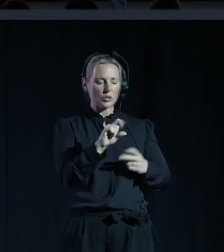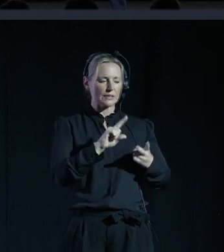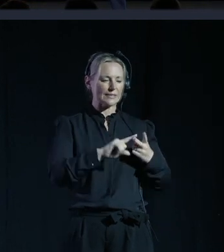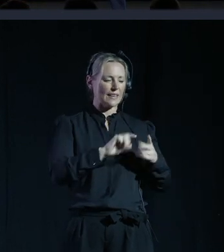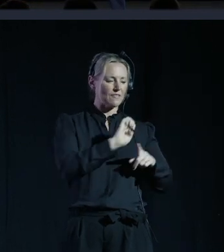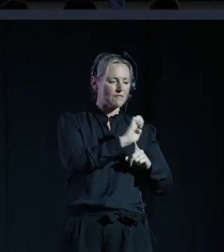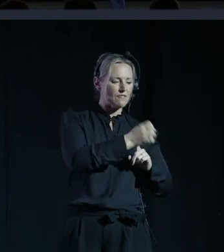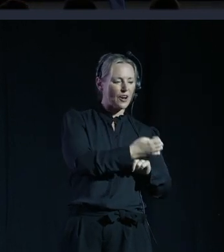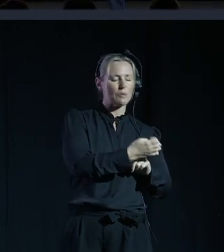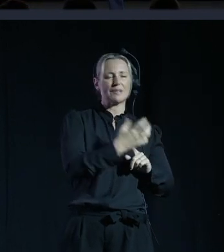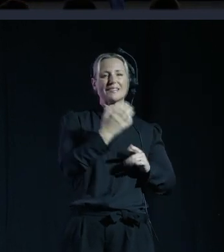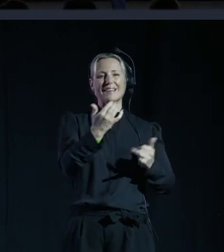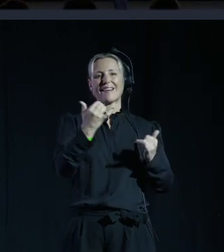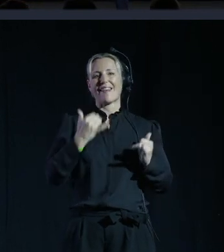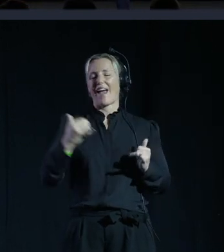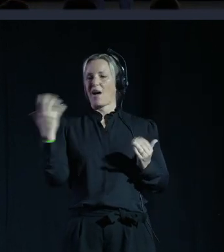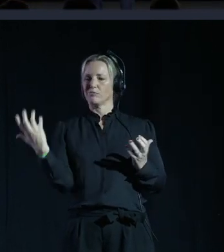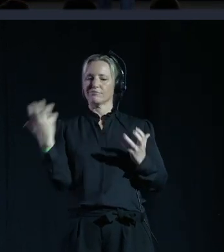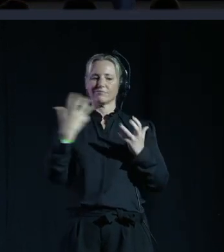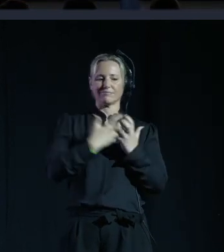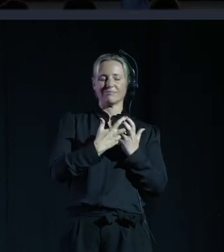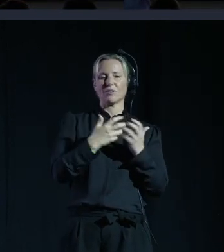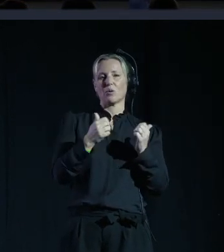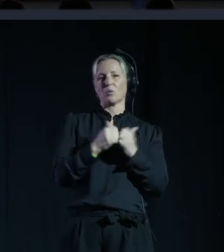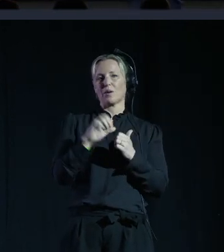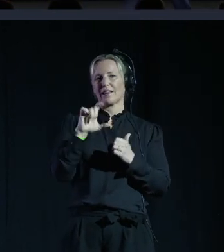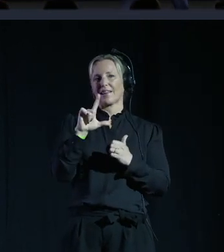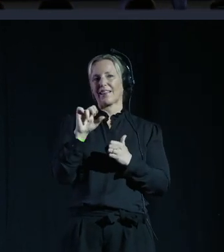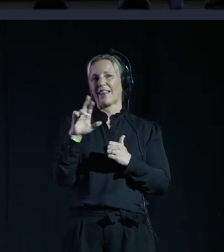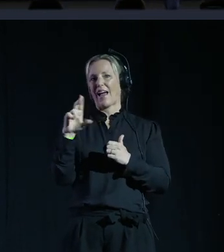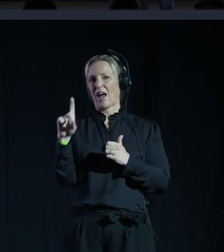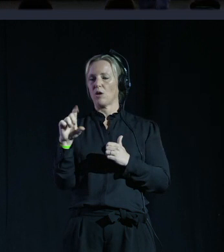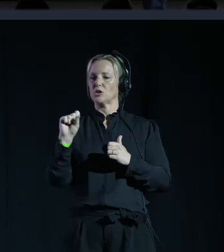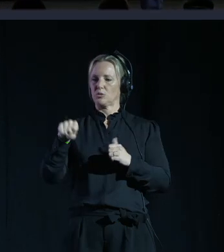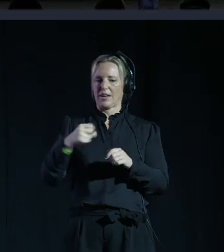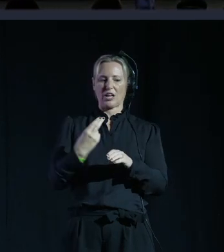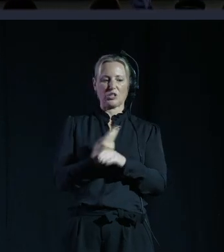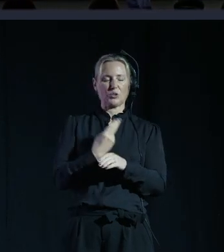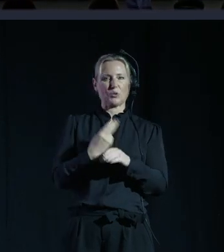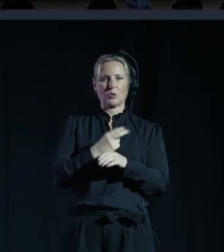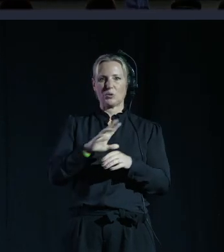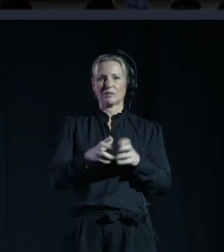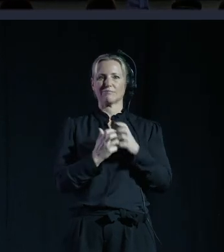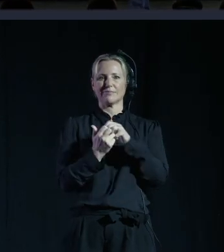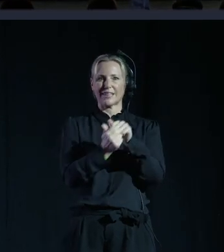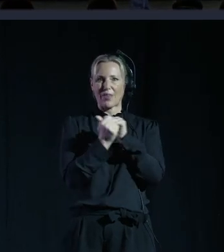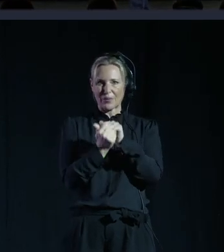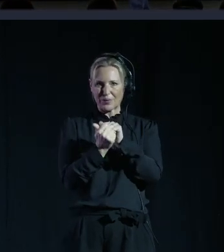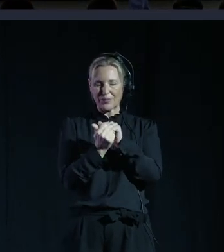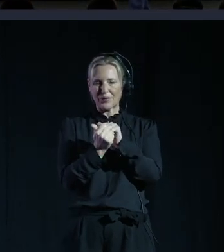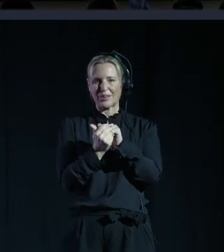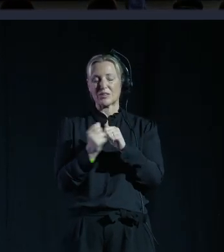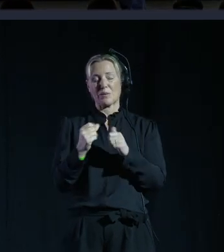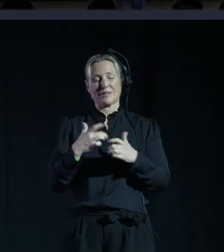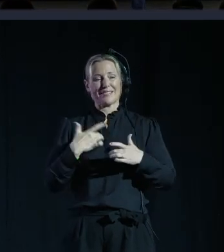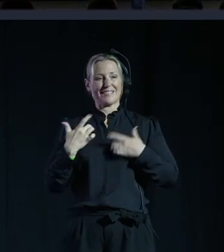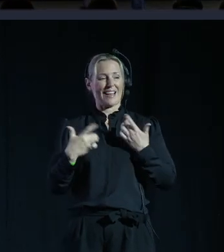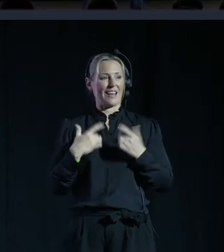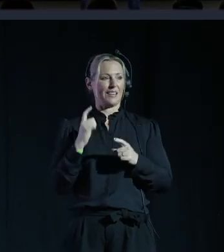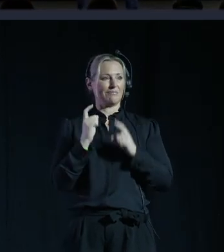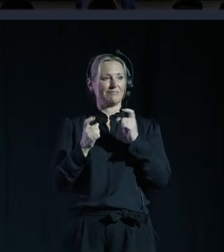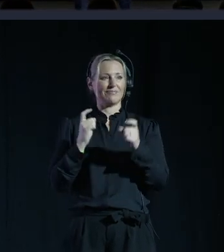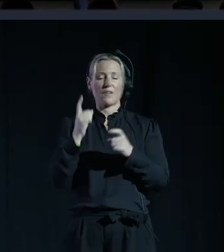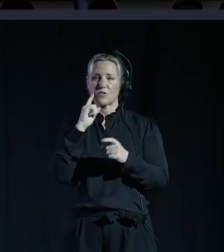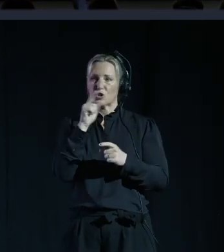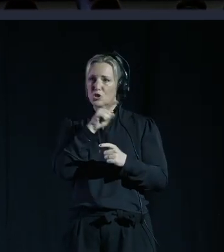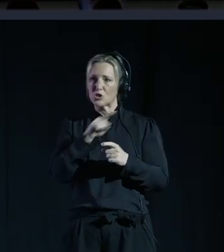and now it's backed by the cloud, so you get all the power of the cloud features. So really excited to see this in your hands and be able to